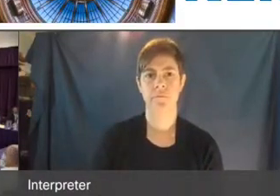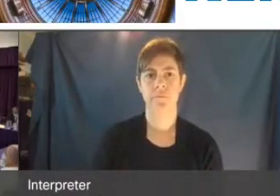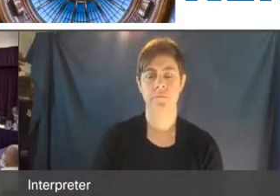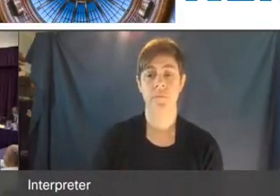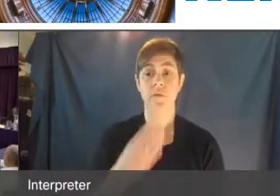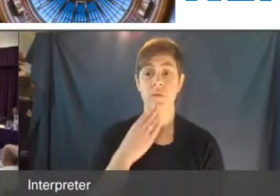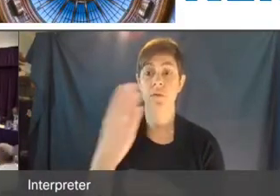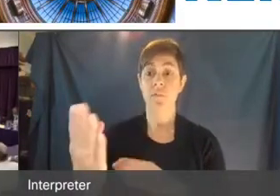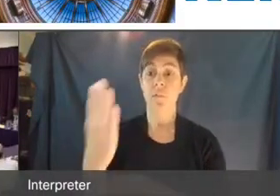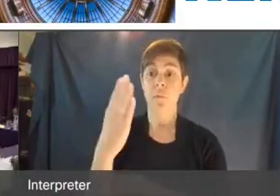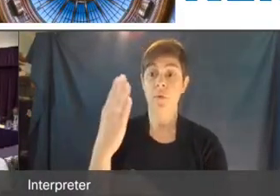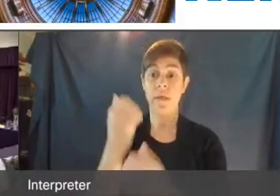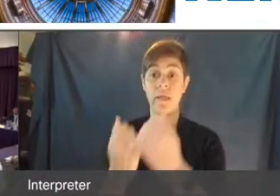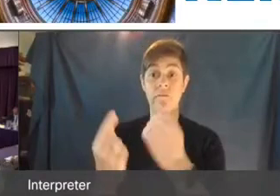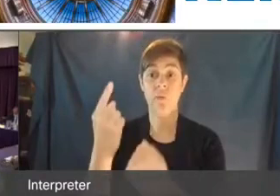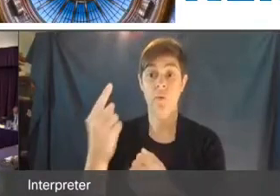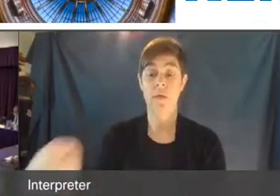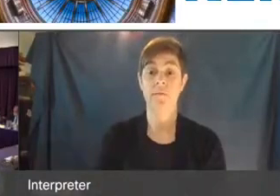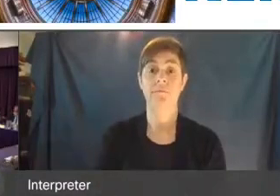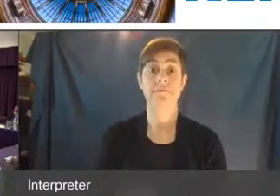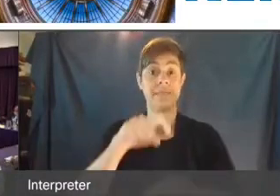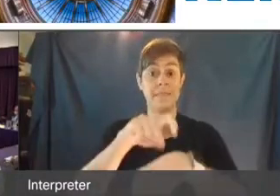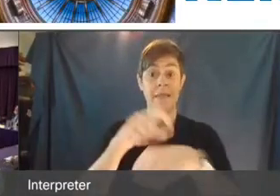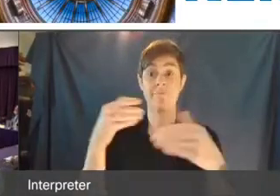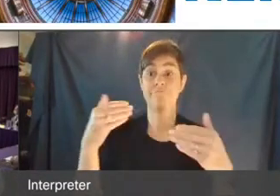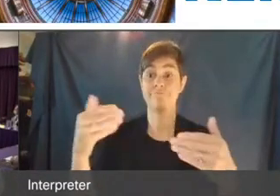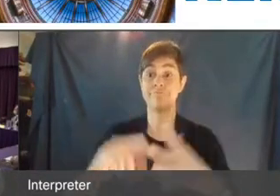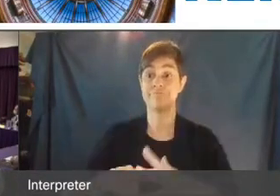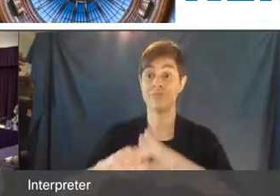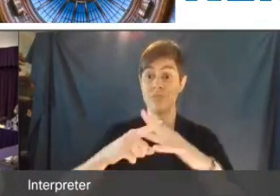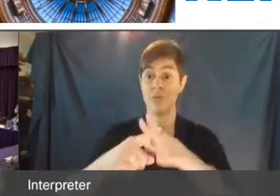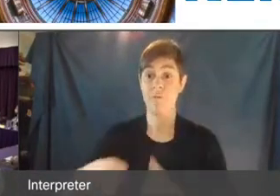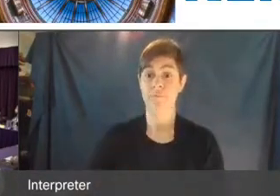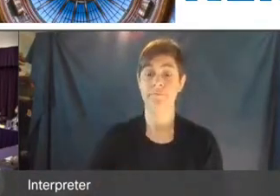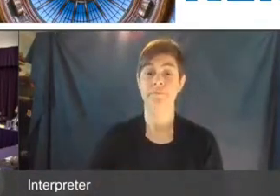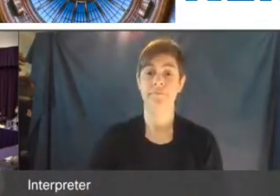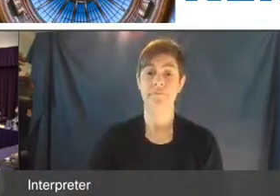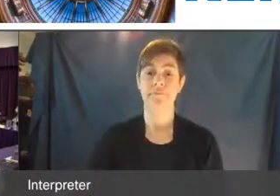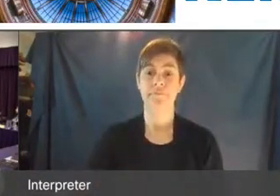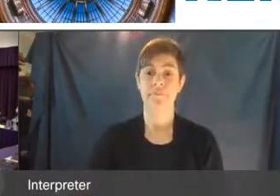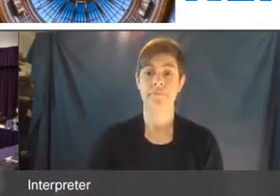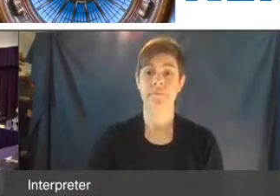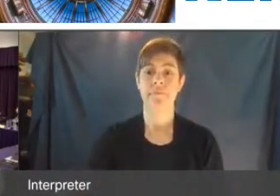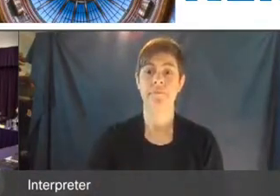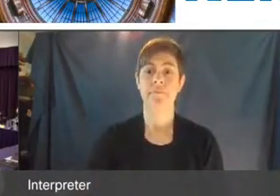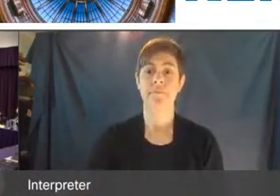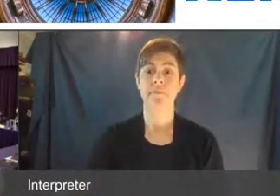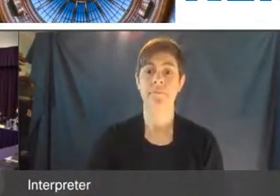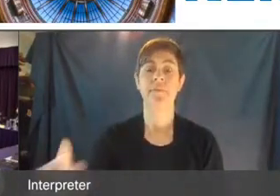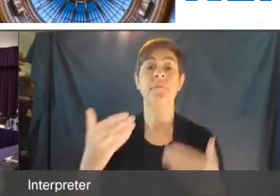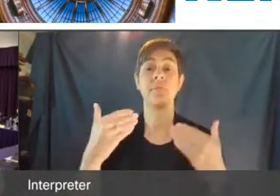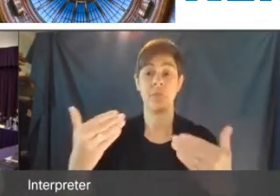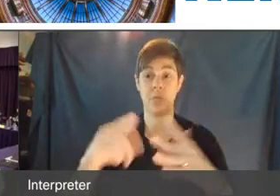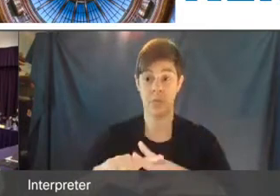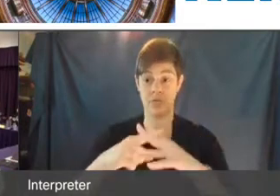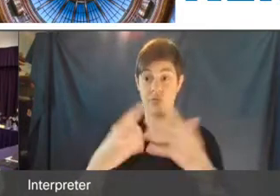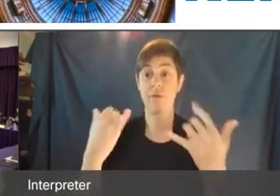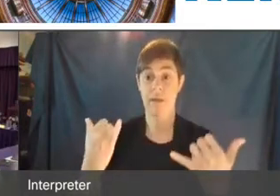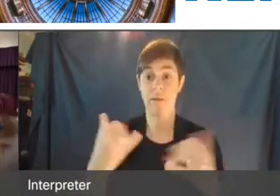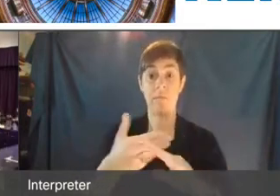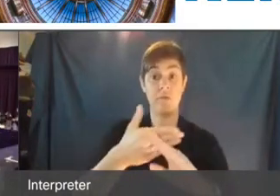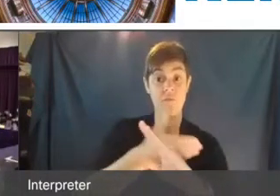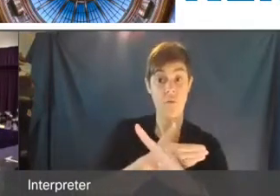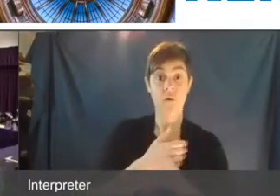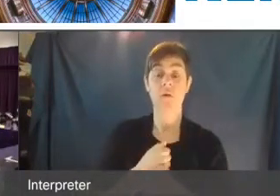Good morning, everybody. It's time to get started. I'd like to call this listening event to order, but before I do that,